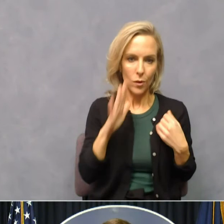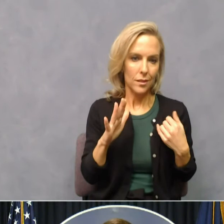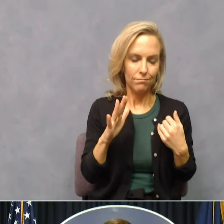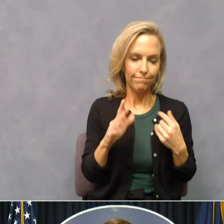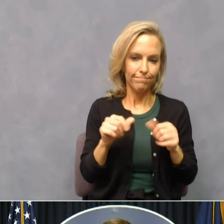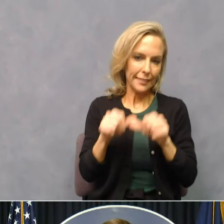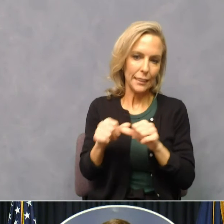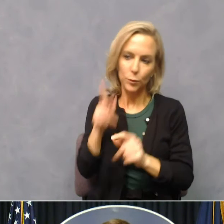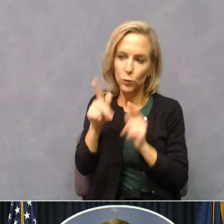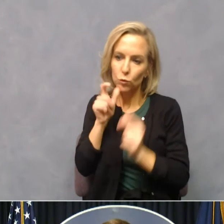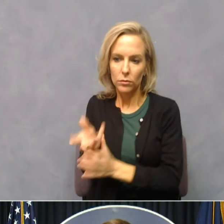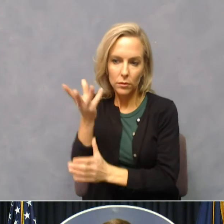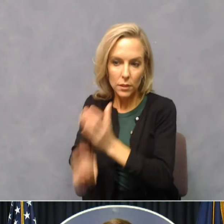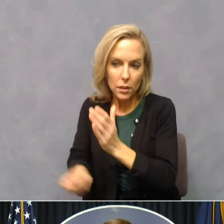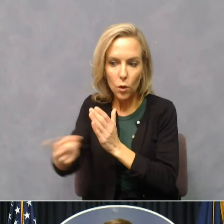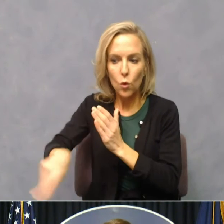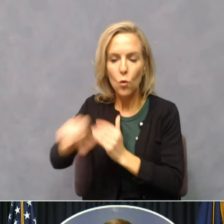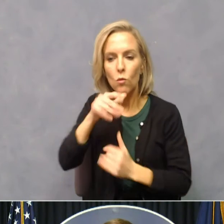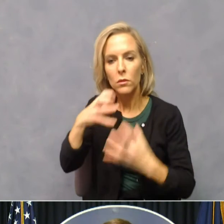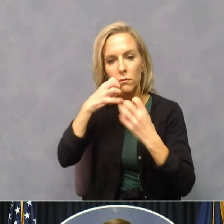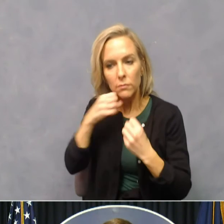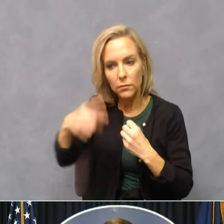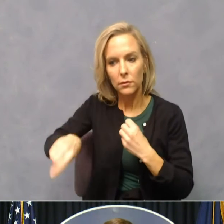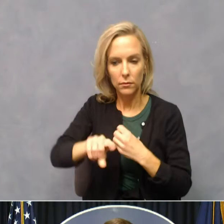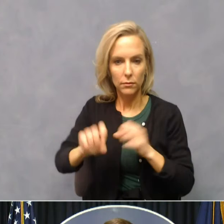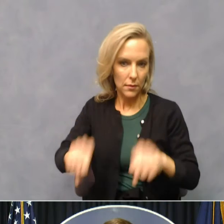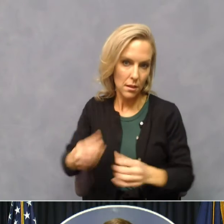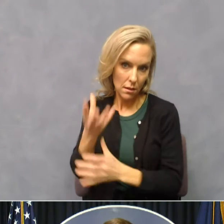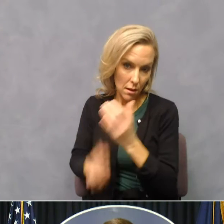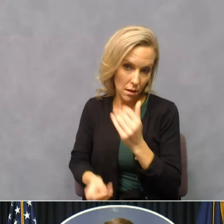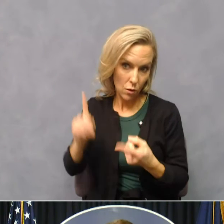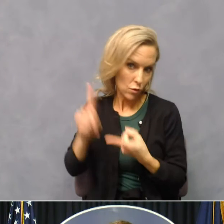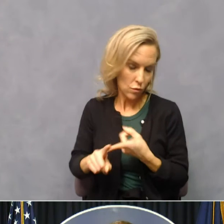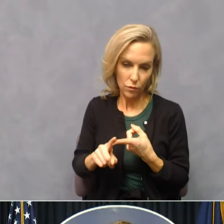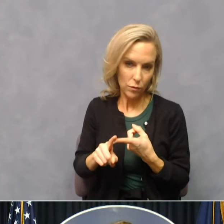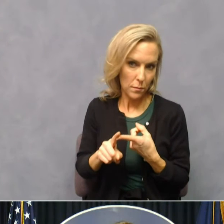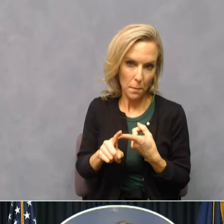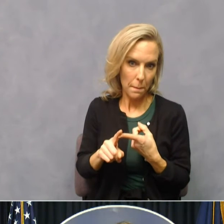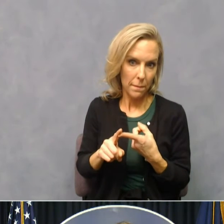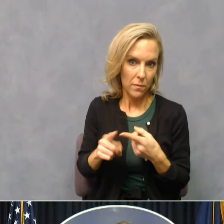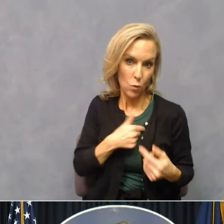going to lose people we care about where it's completely avoidable.